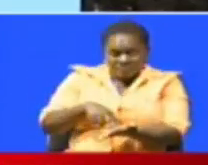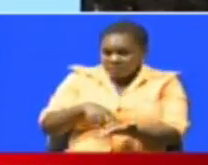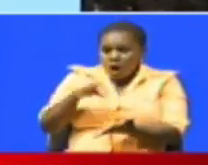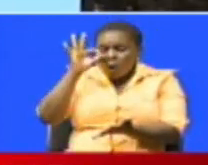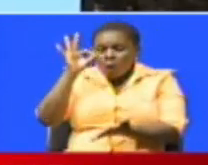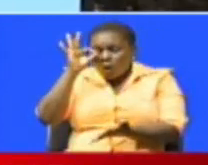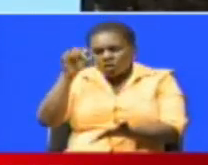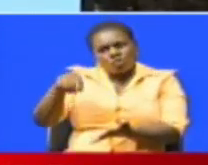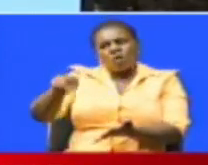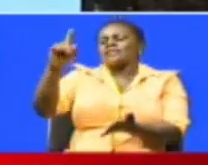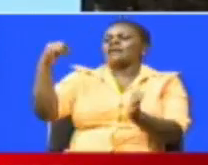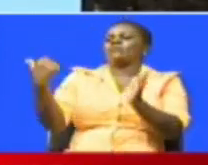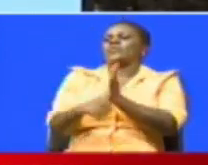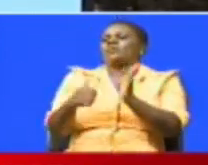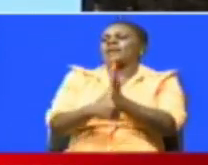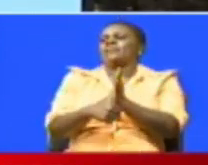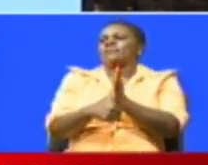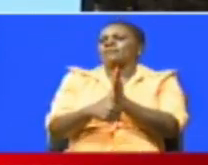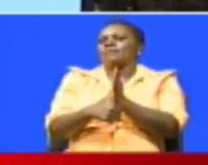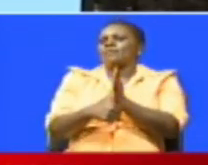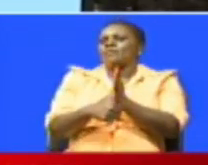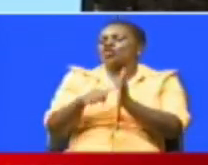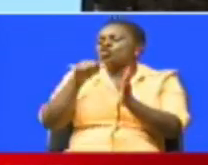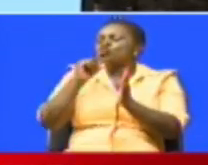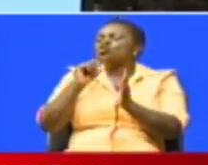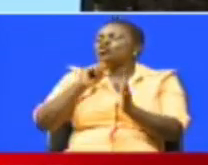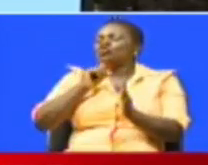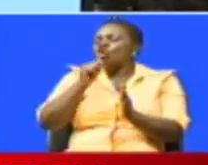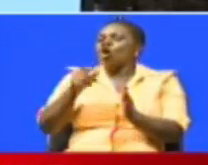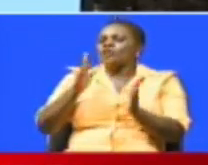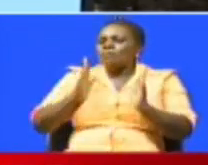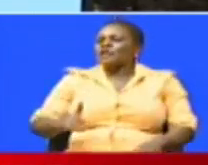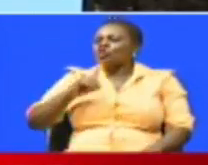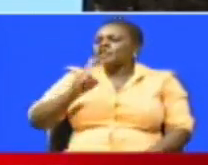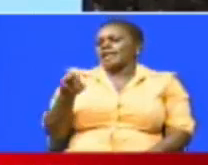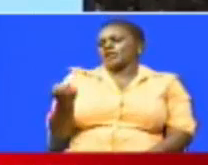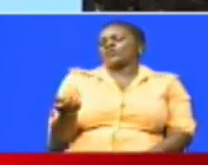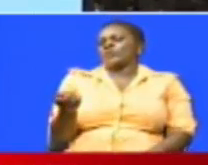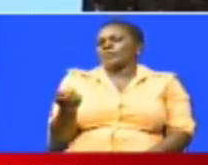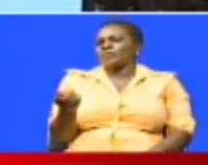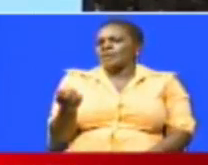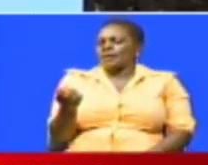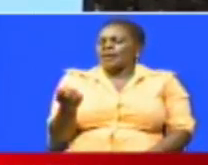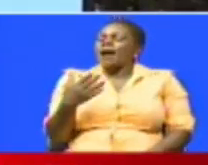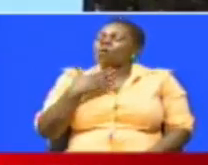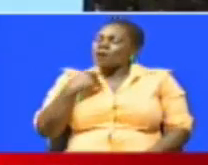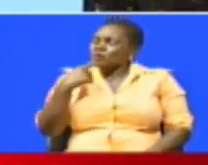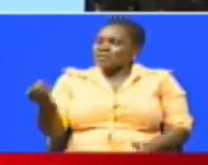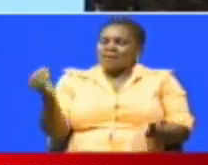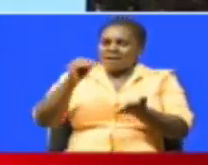surely you will be held responsible for jumping into the hole, not the person telling you to jump into a hole. So I let me